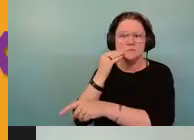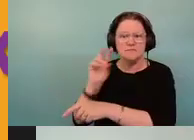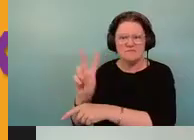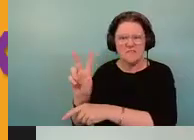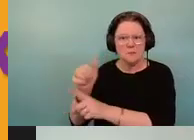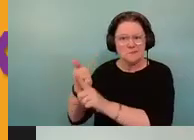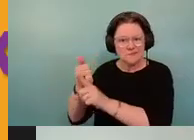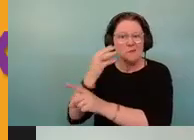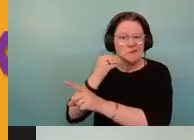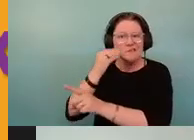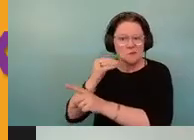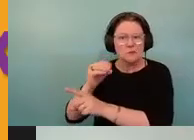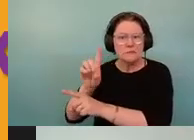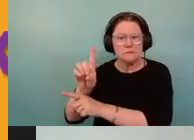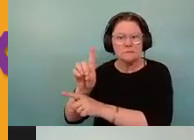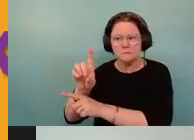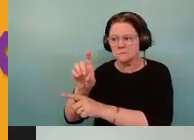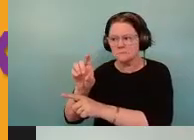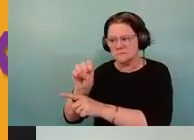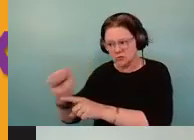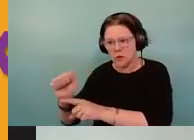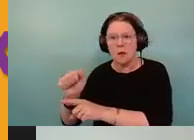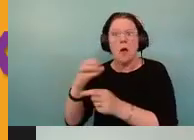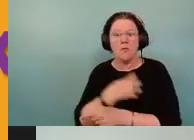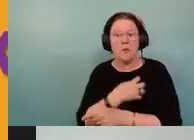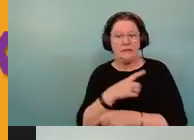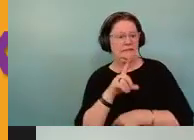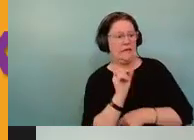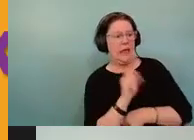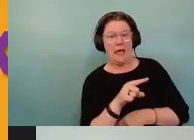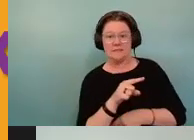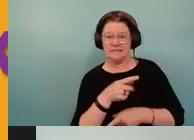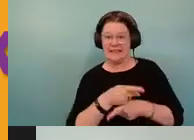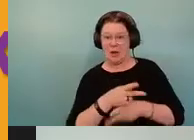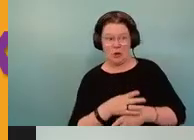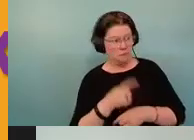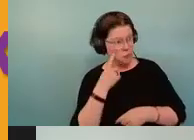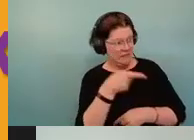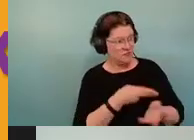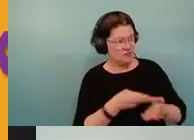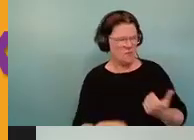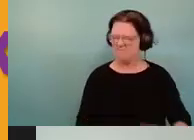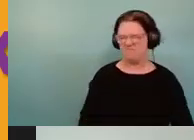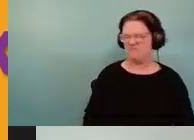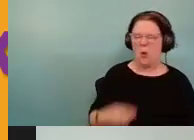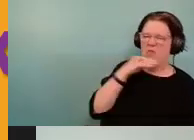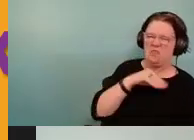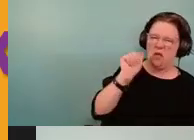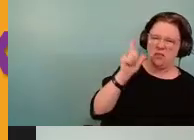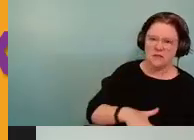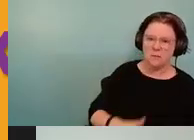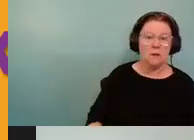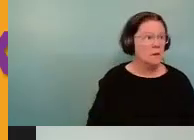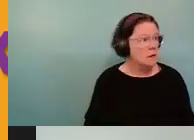police ask the caregiver if they thought the person was telling the truth. And the caregiver said, nah, they lie all the time.